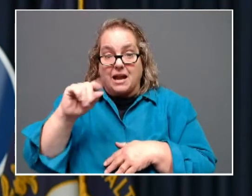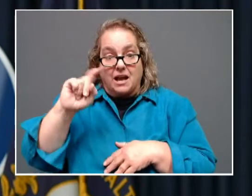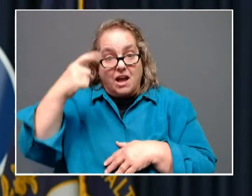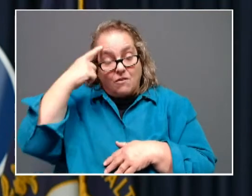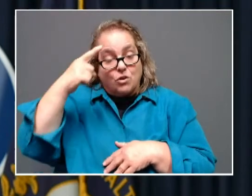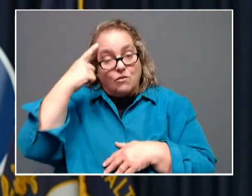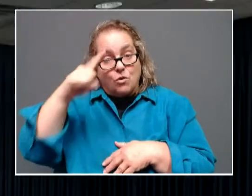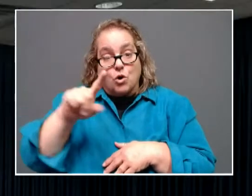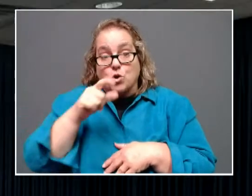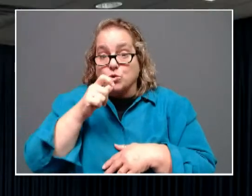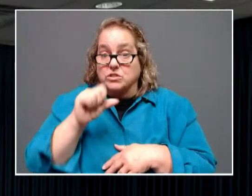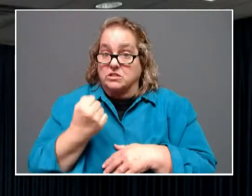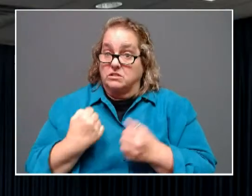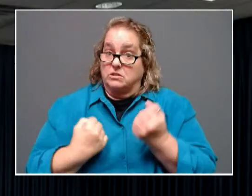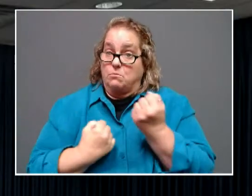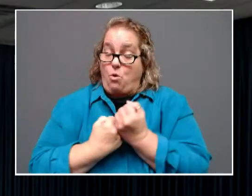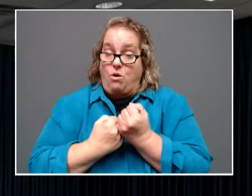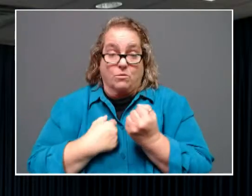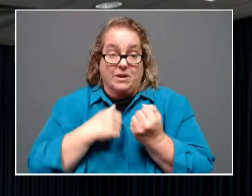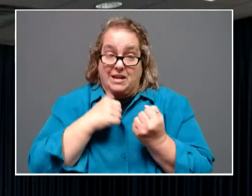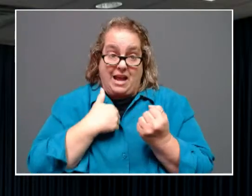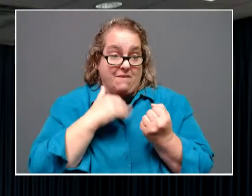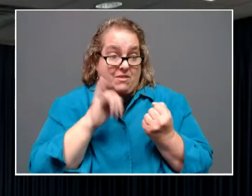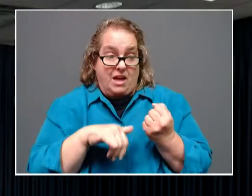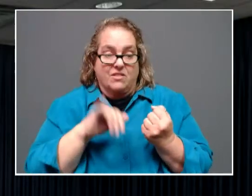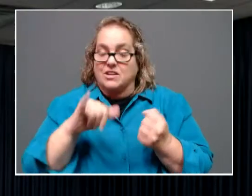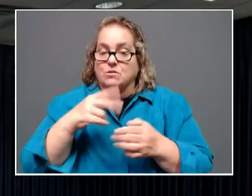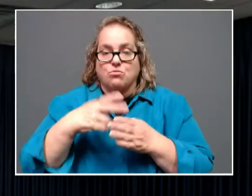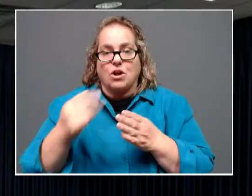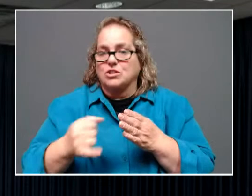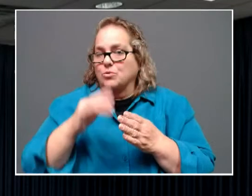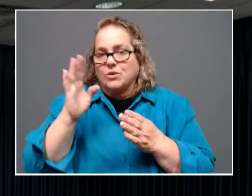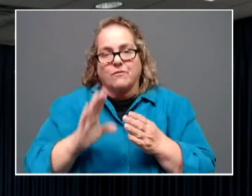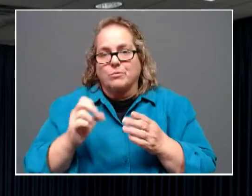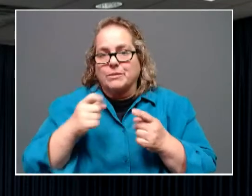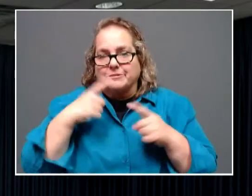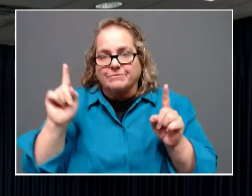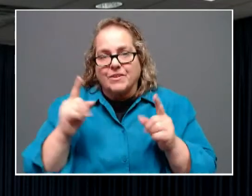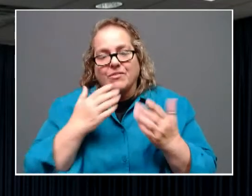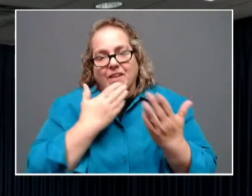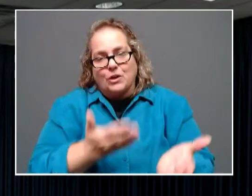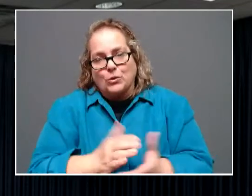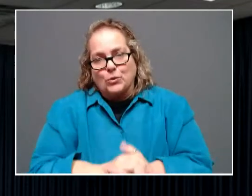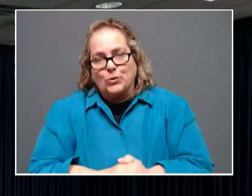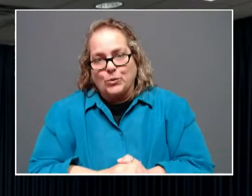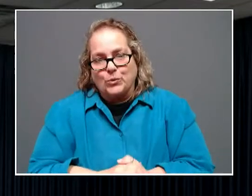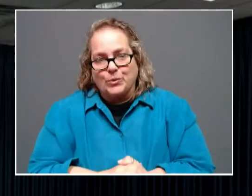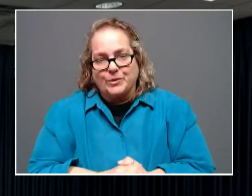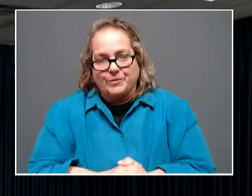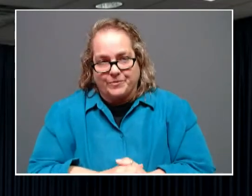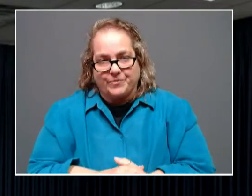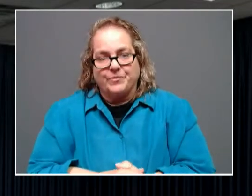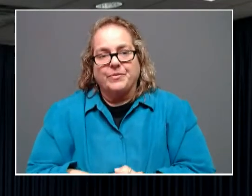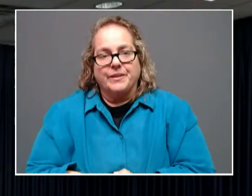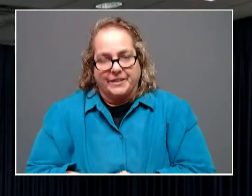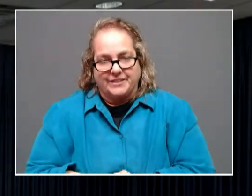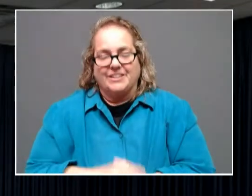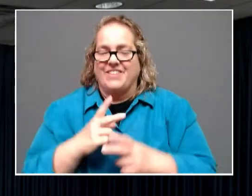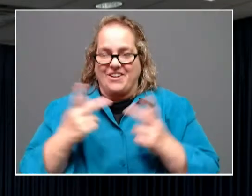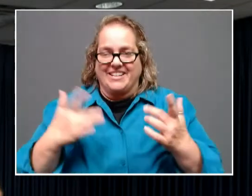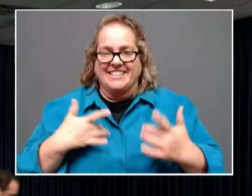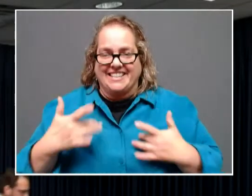if we didn't have that, this project could not become a reality. Thank you. Thank you. Very exciting. Yeah, thank you.